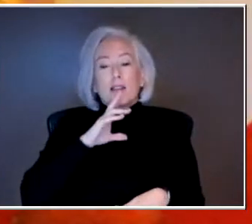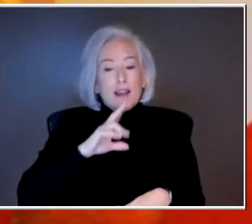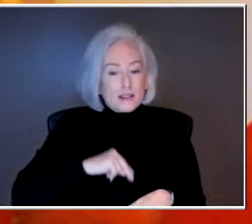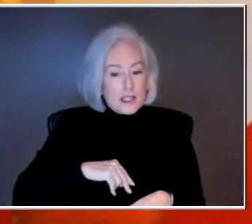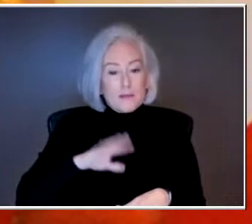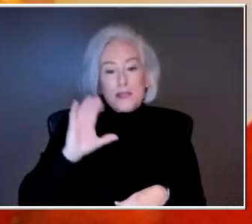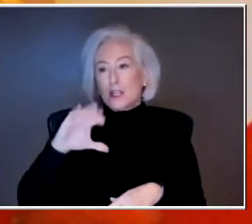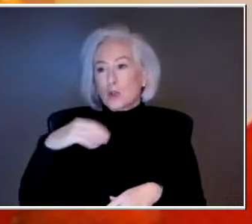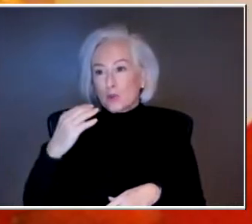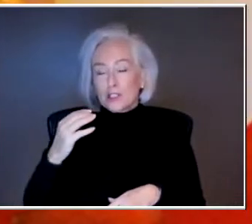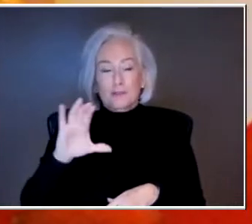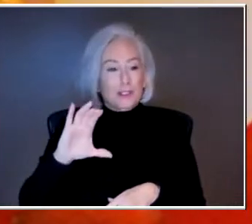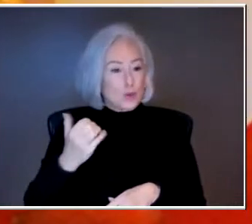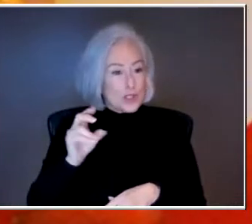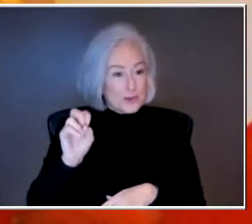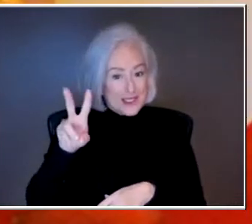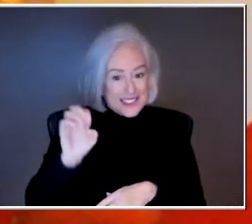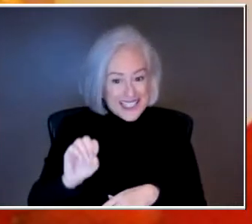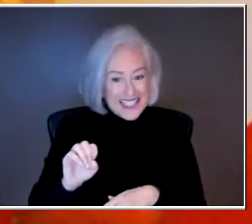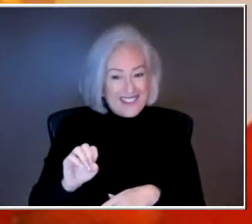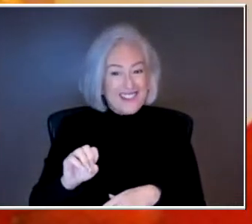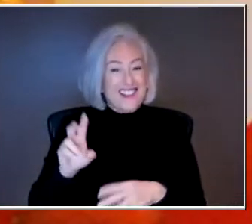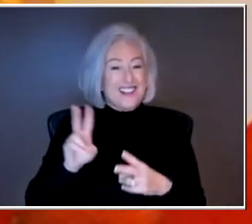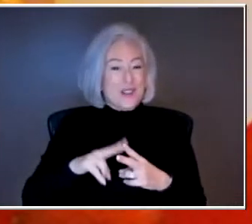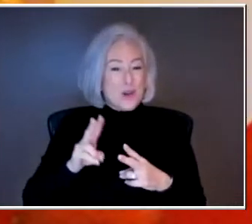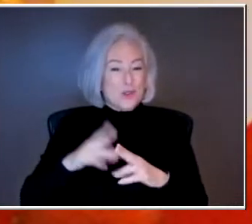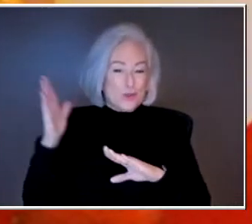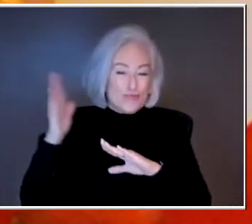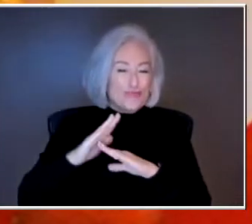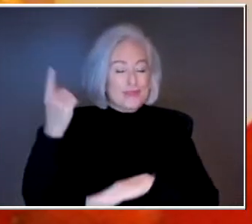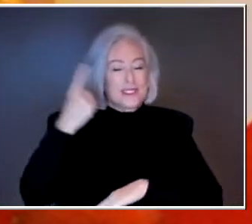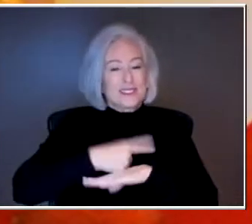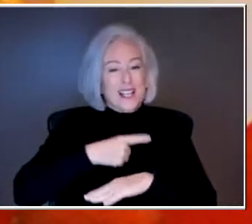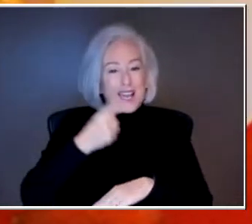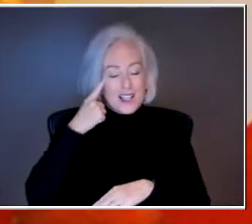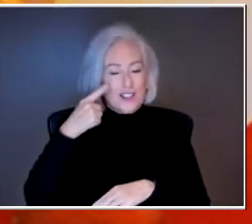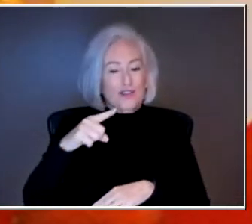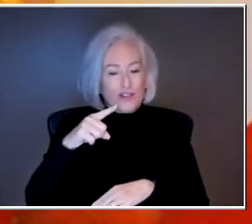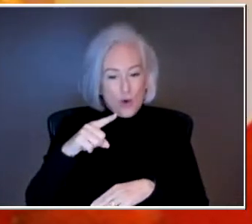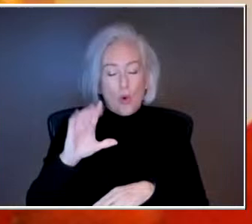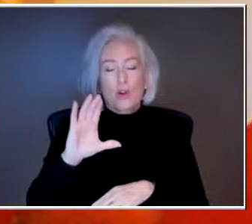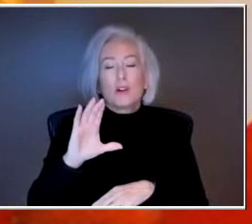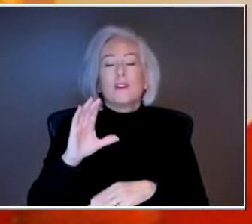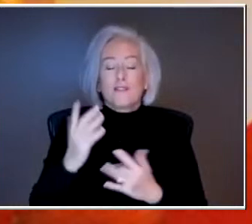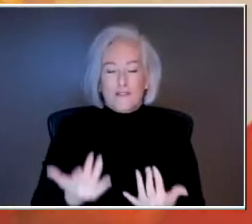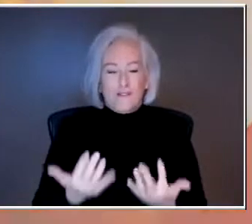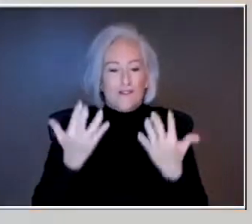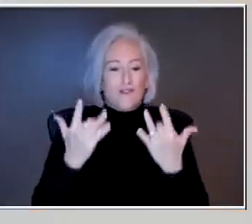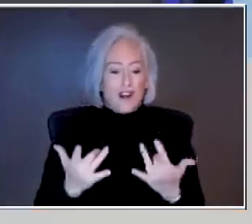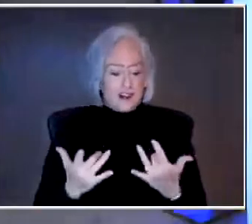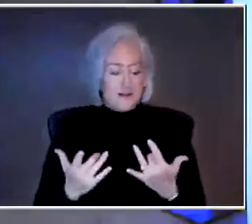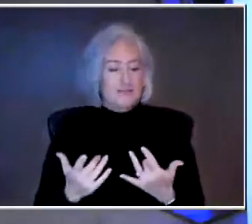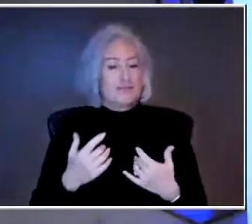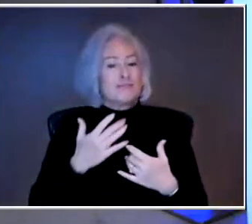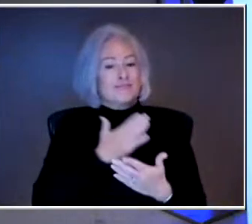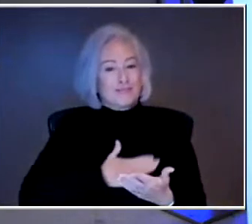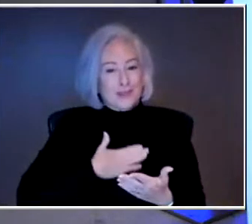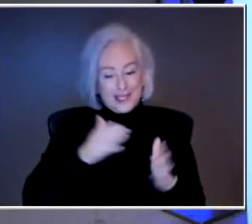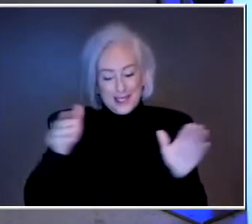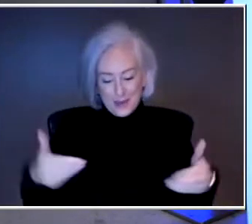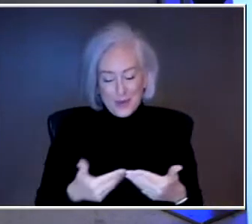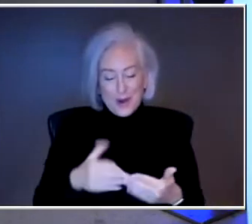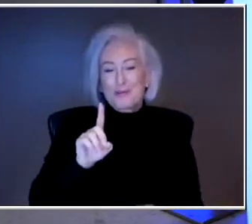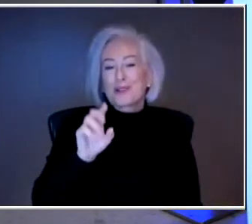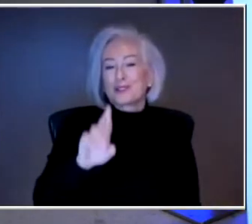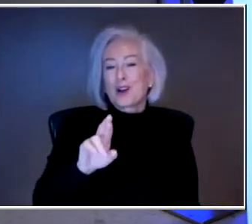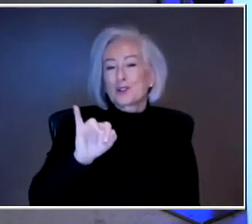for a kitchen fire. That's right behind Thanksgiving. So to keep our homes festive and not flammable, please welcome Dr. Julia Slater